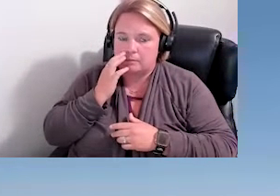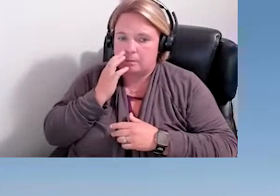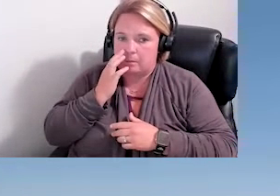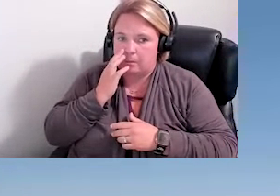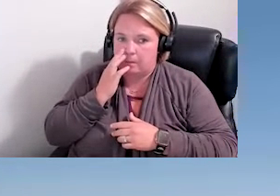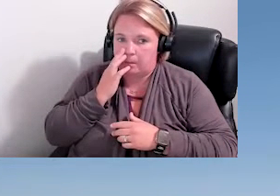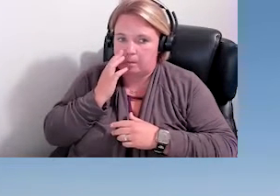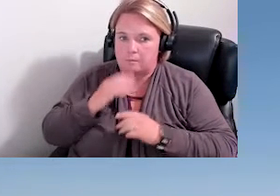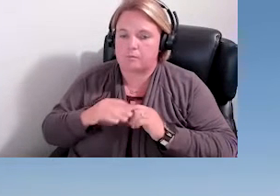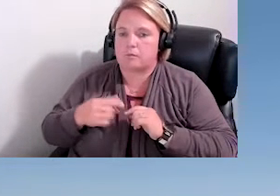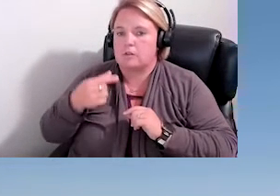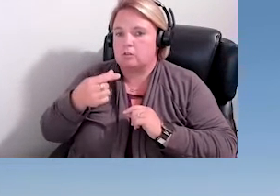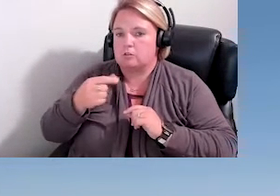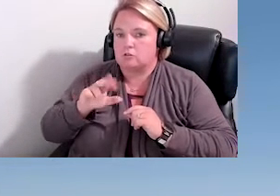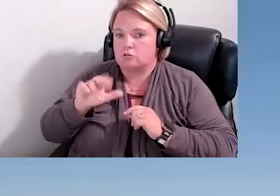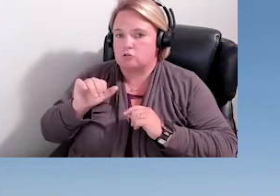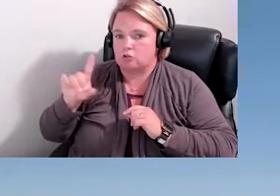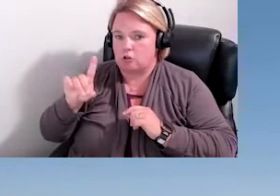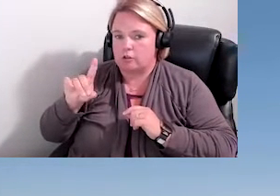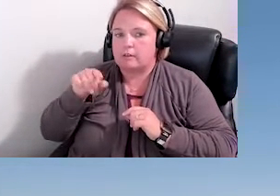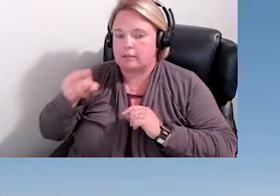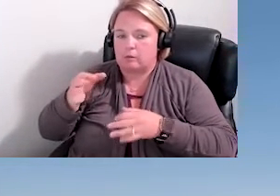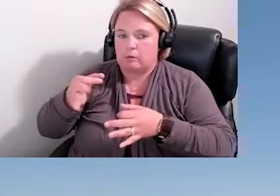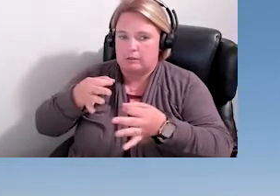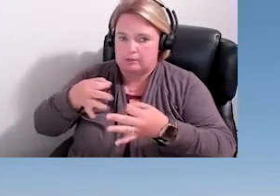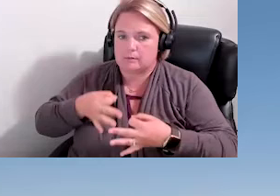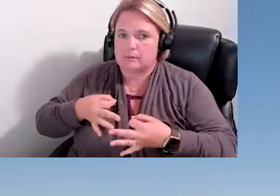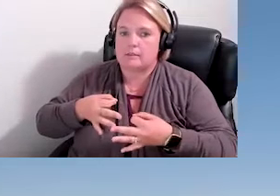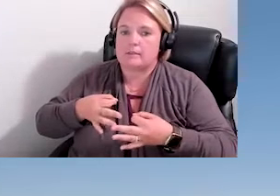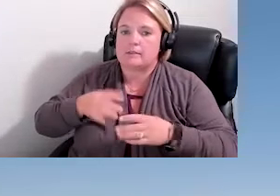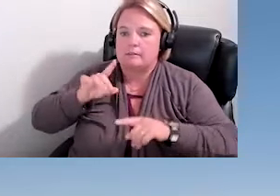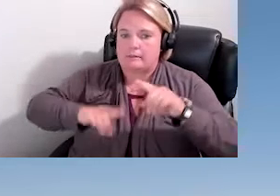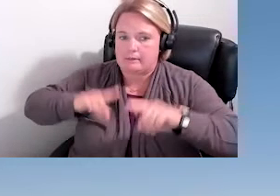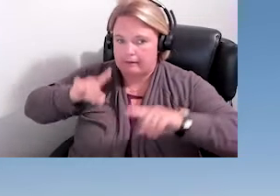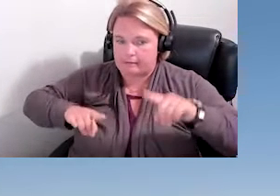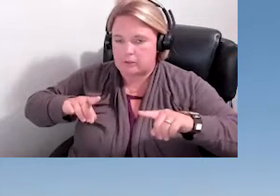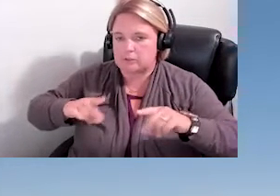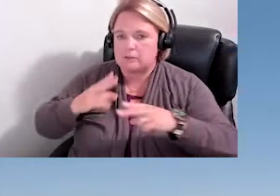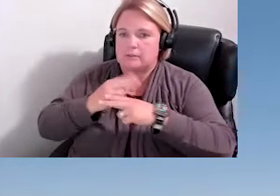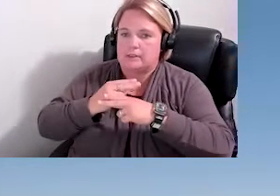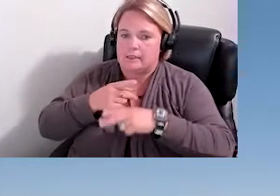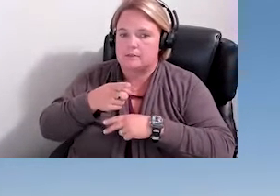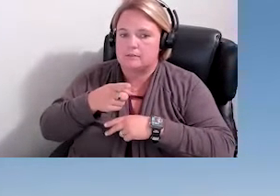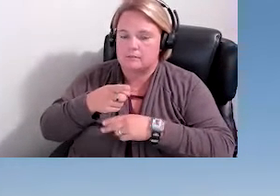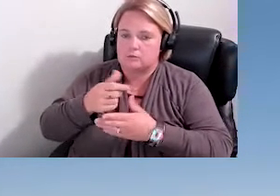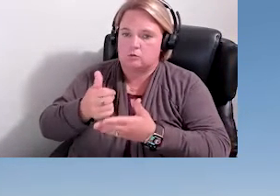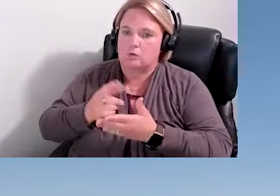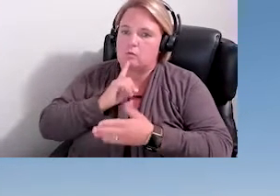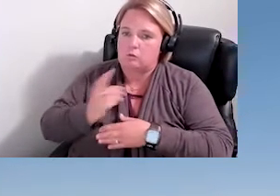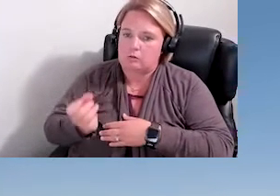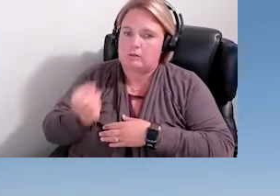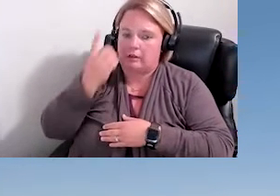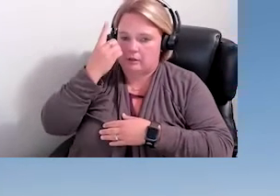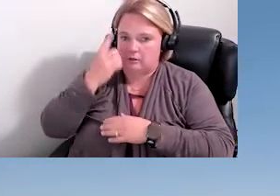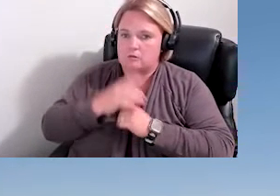So Gerard will go over the diversity slide to help us understand how